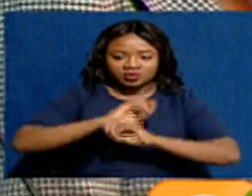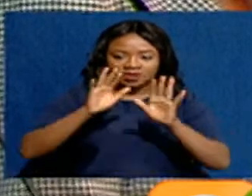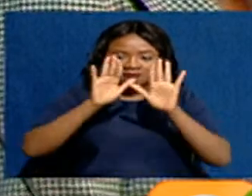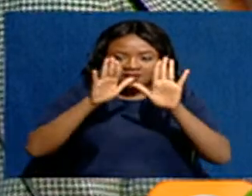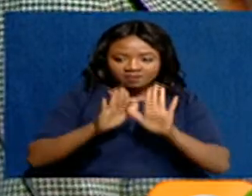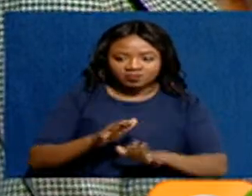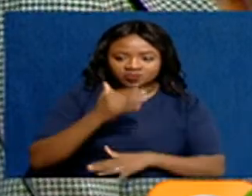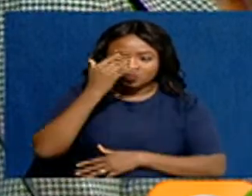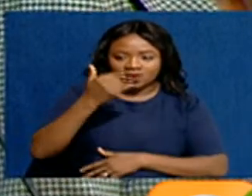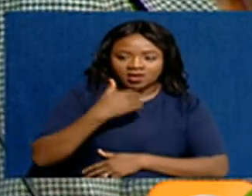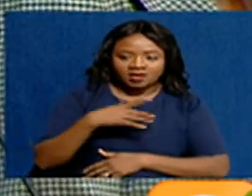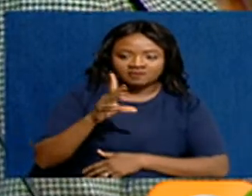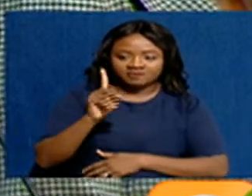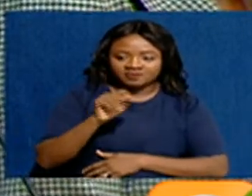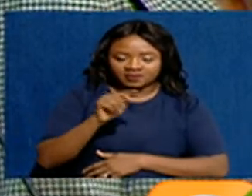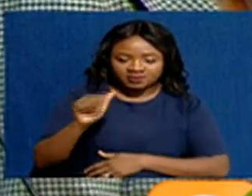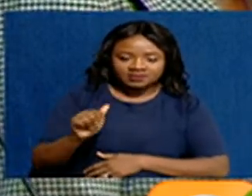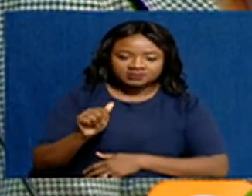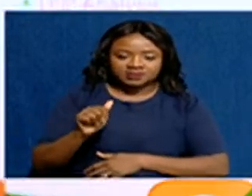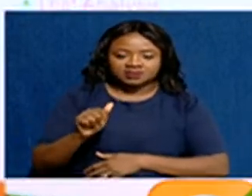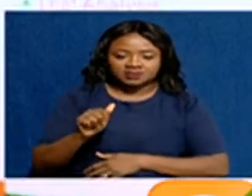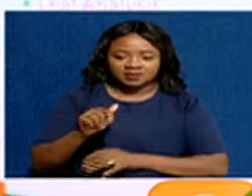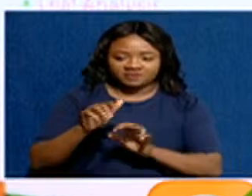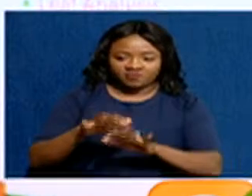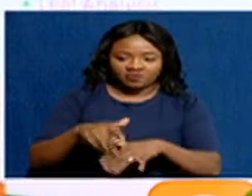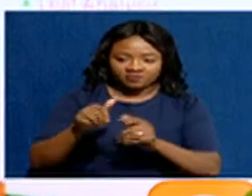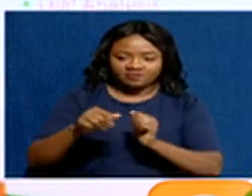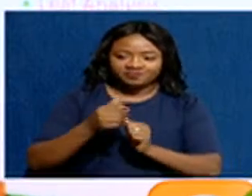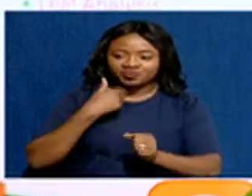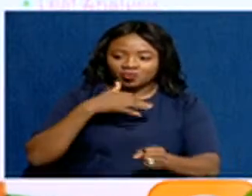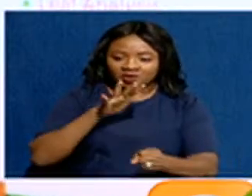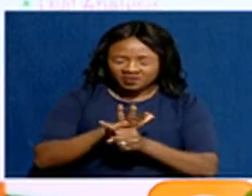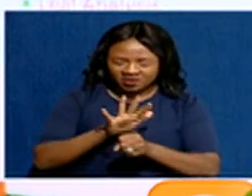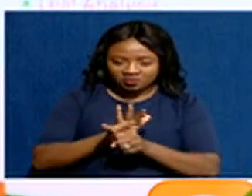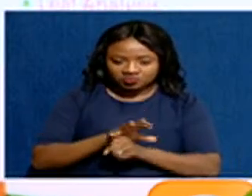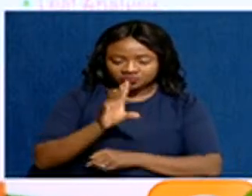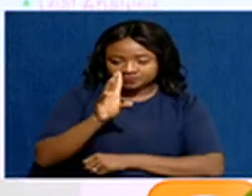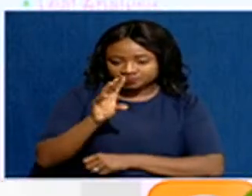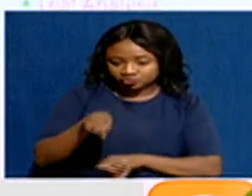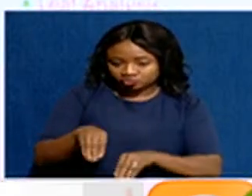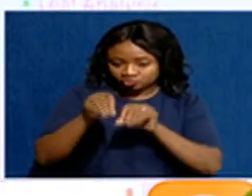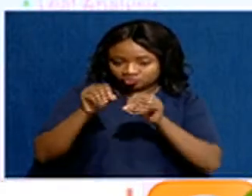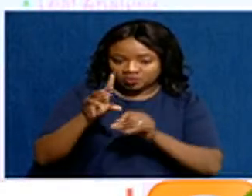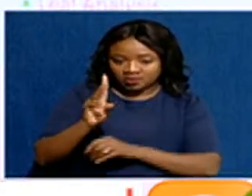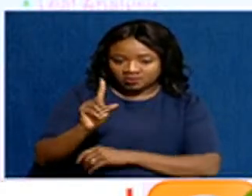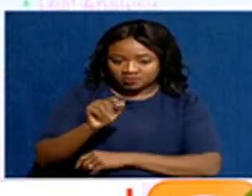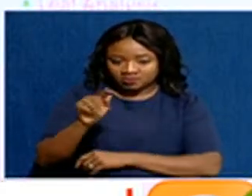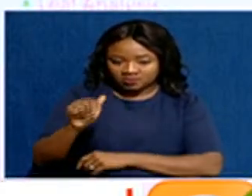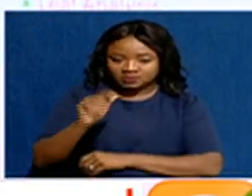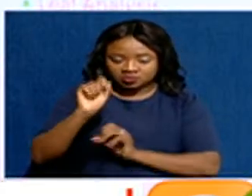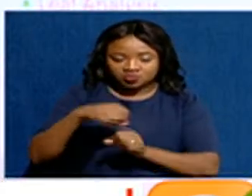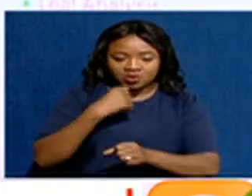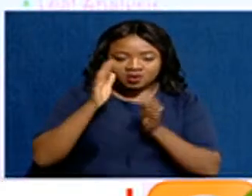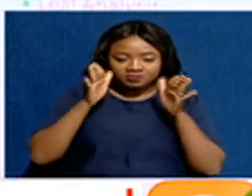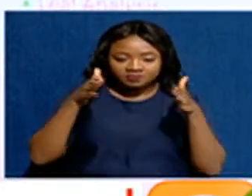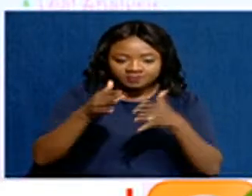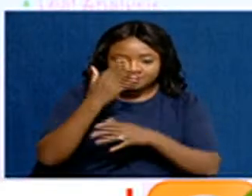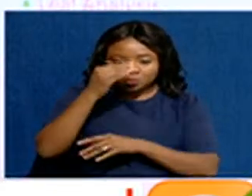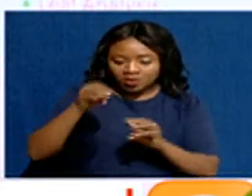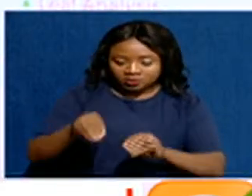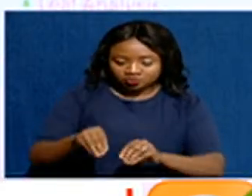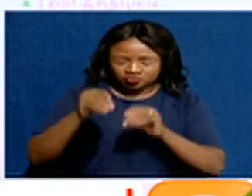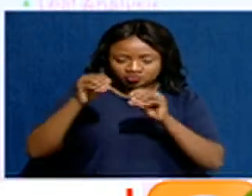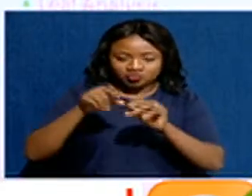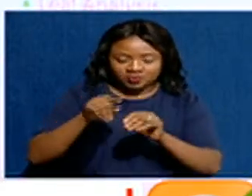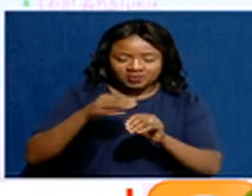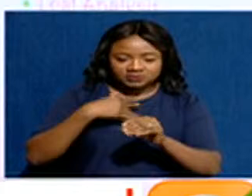data in the agricultural value chain. There's a lot of soil data that you can work with because soils that have